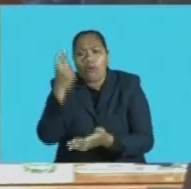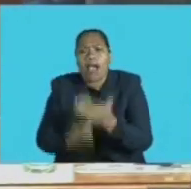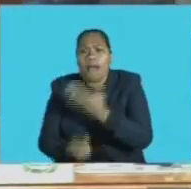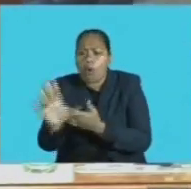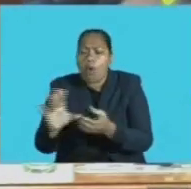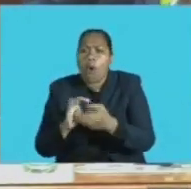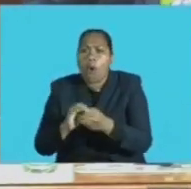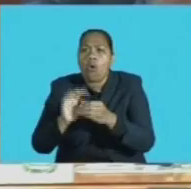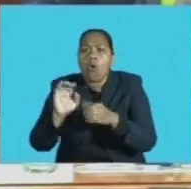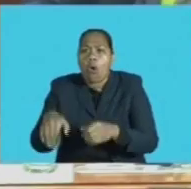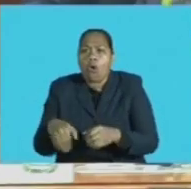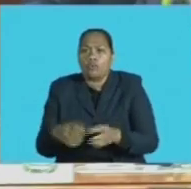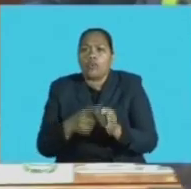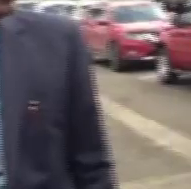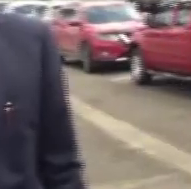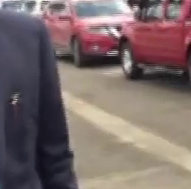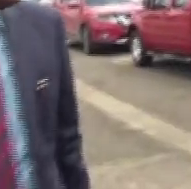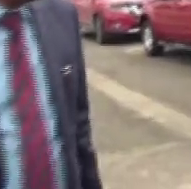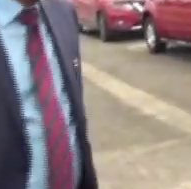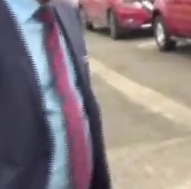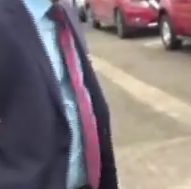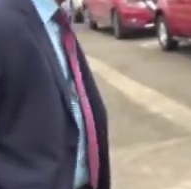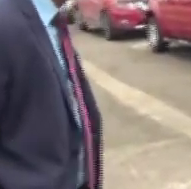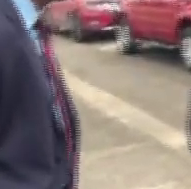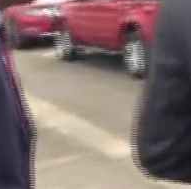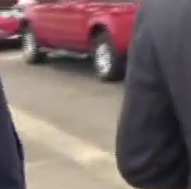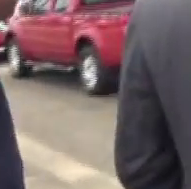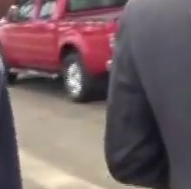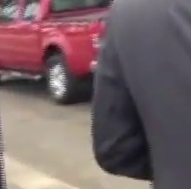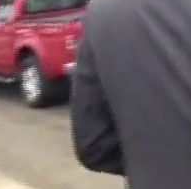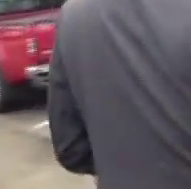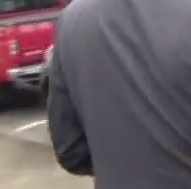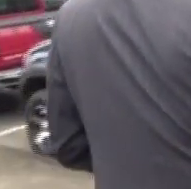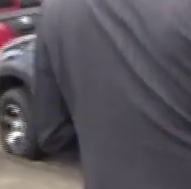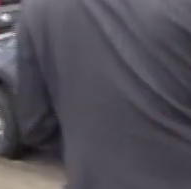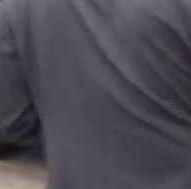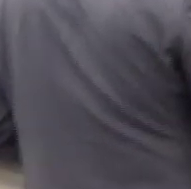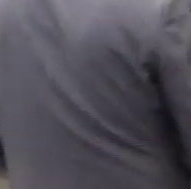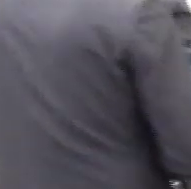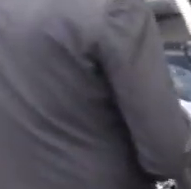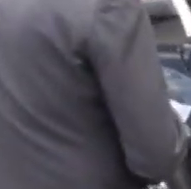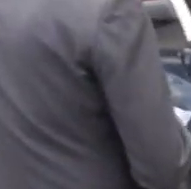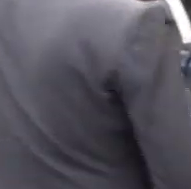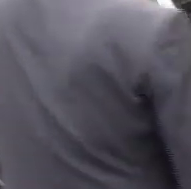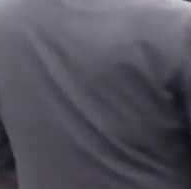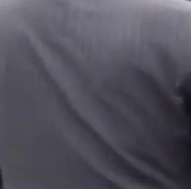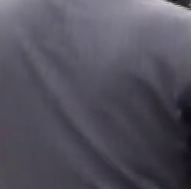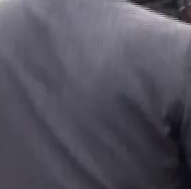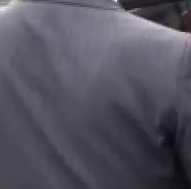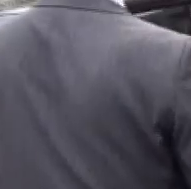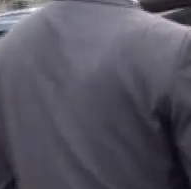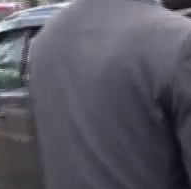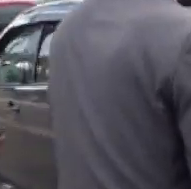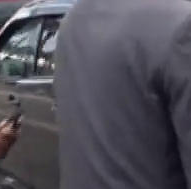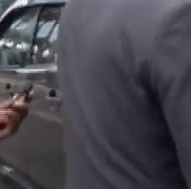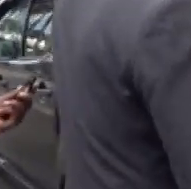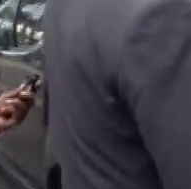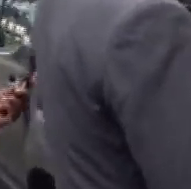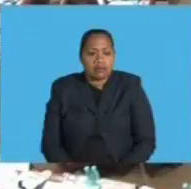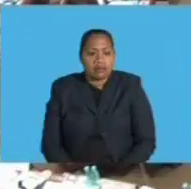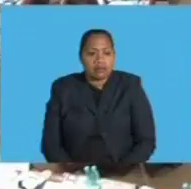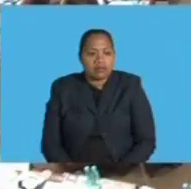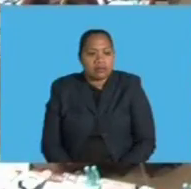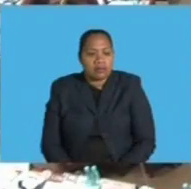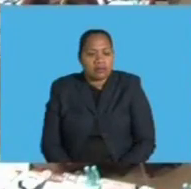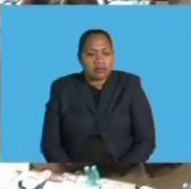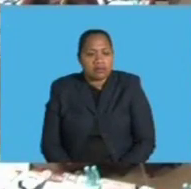We deplore this act. Bainimarama quite clearly upset, lambasting and questioning Tikondondo's motives. I don't know why he's